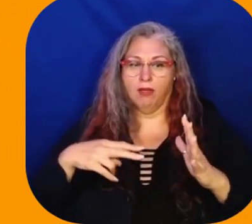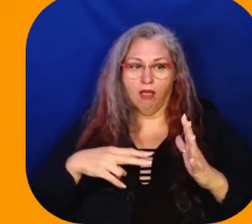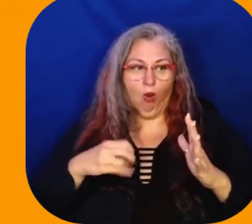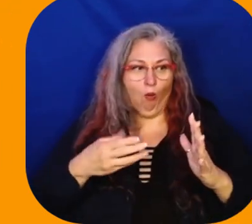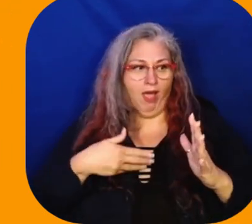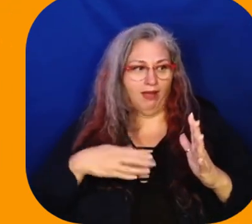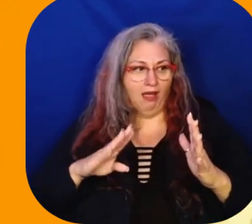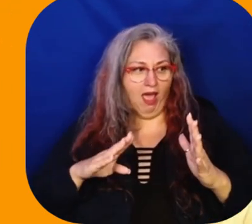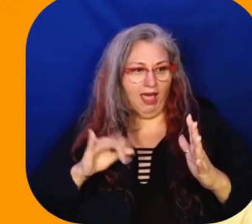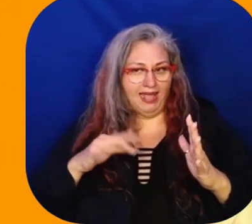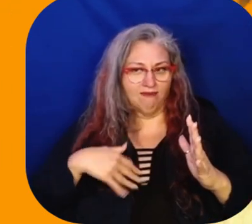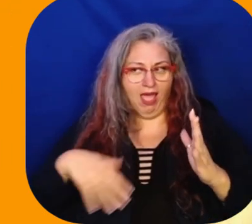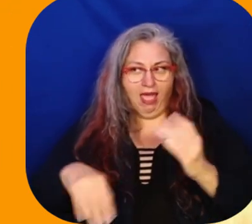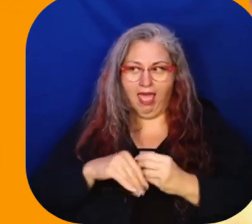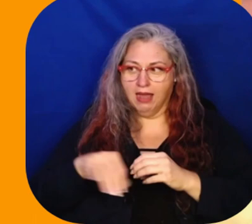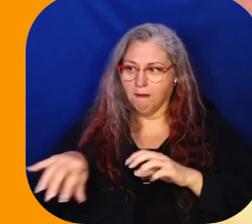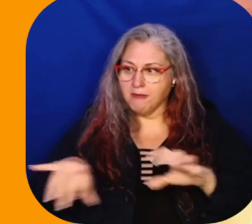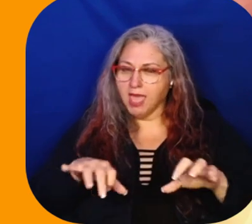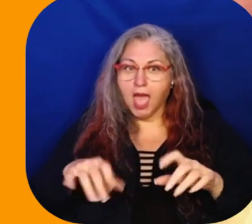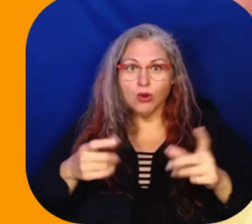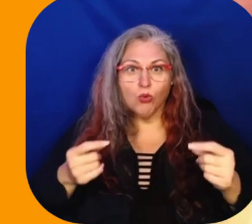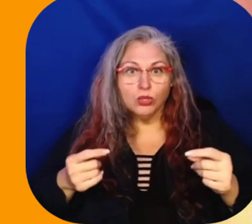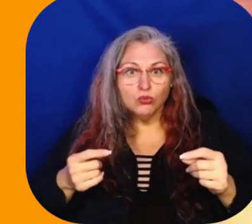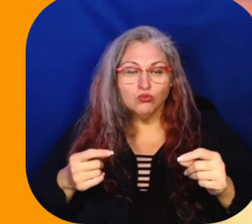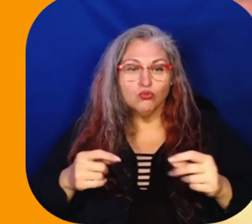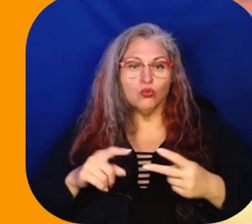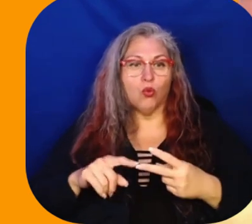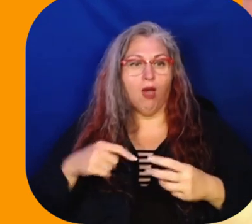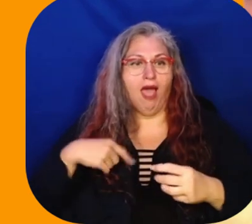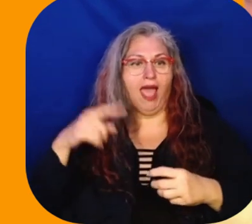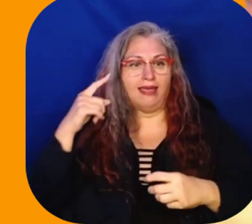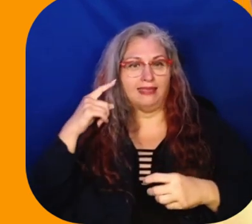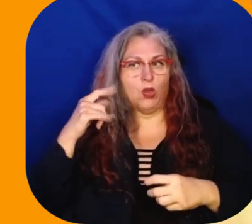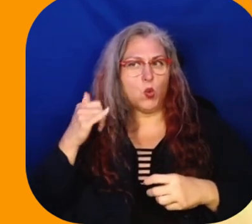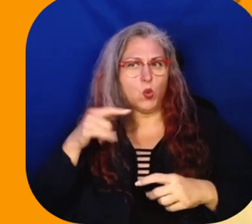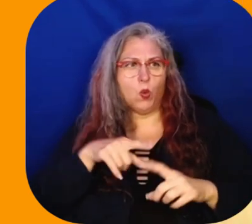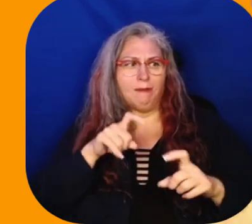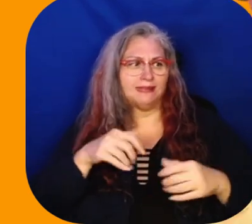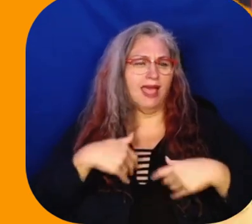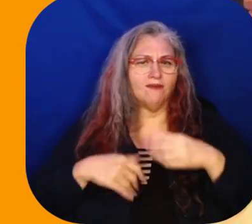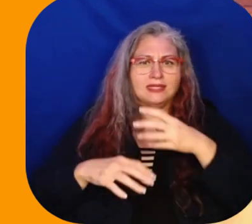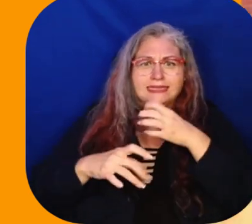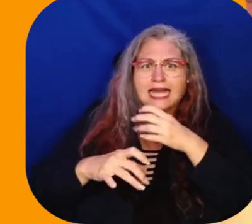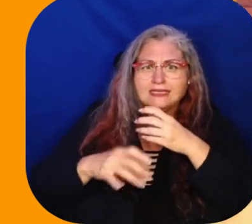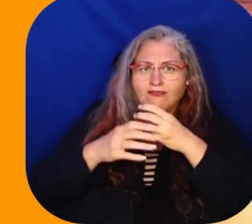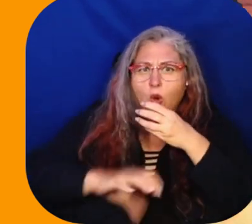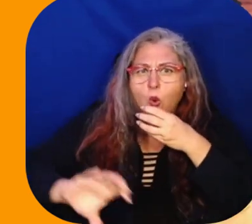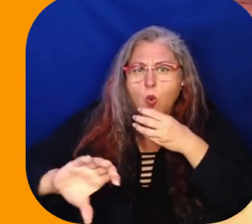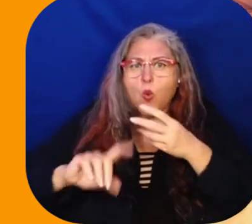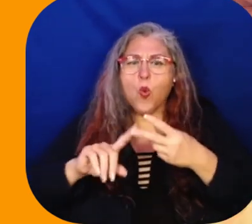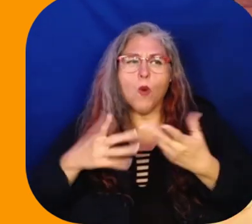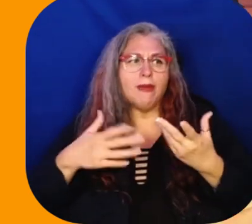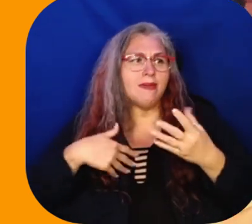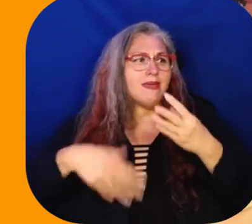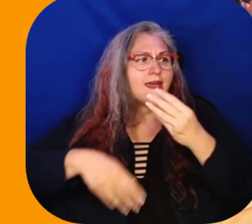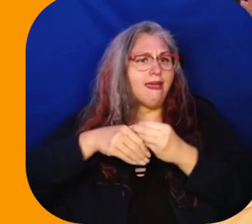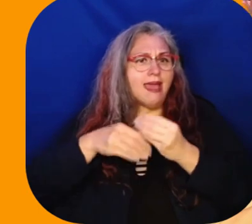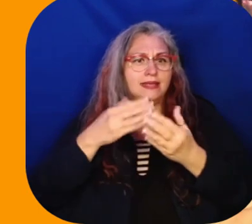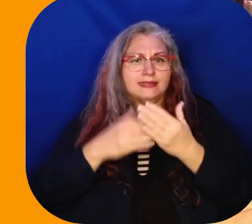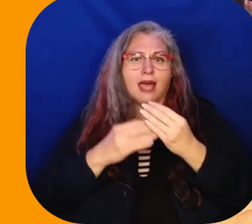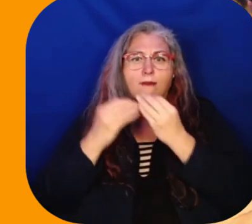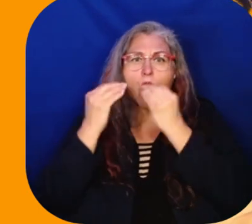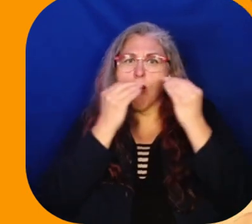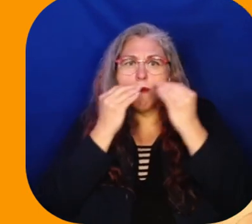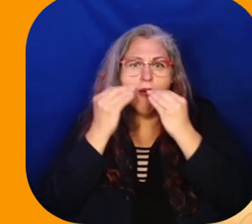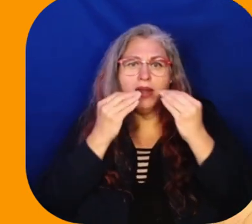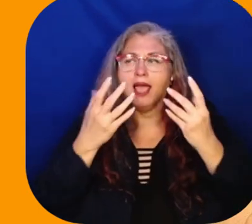piano on that, you know? I think I just need a saxophone. Oh my god, what if I put some harmonica next to that, you know? So,